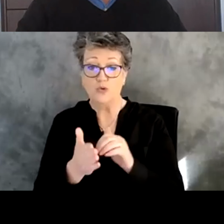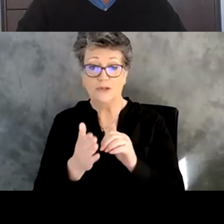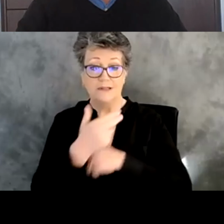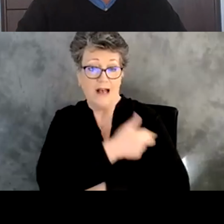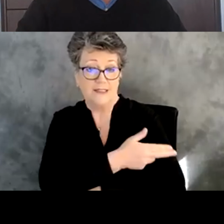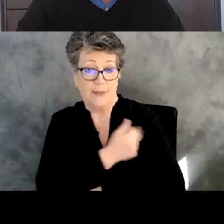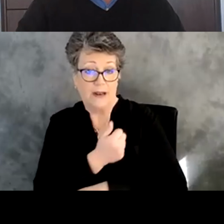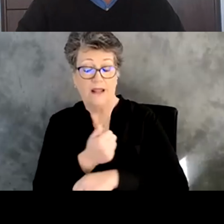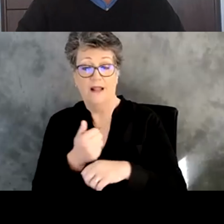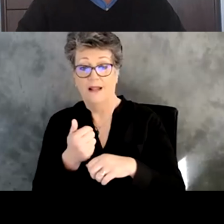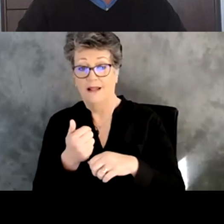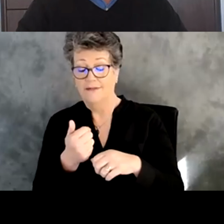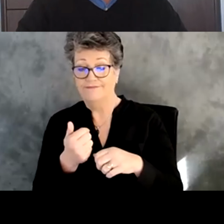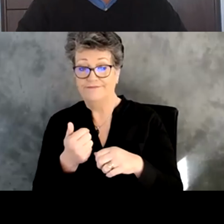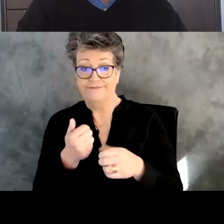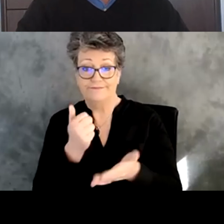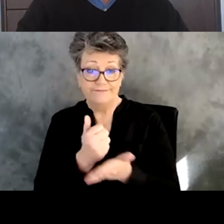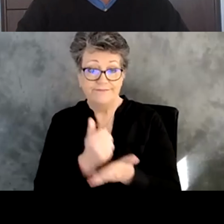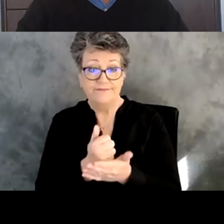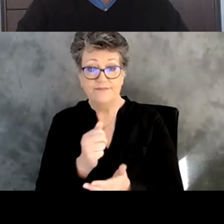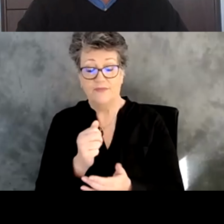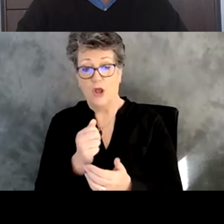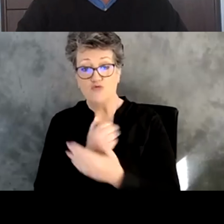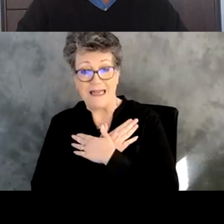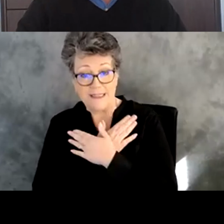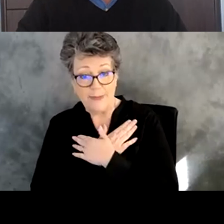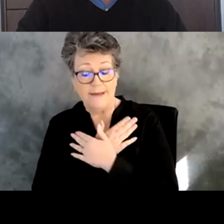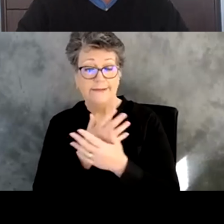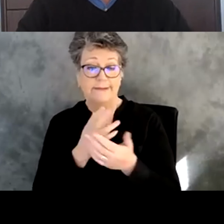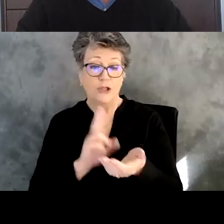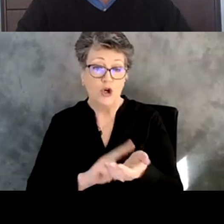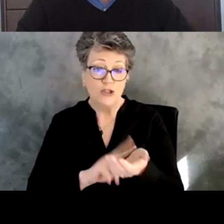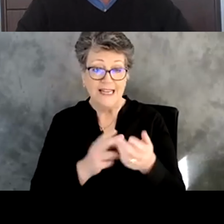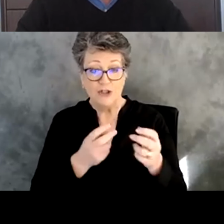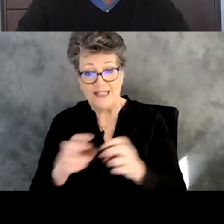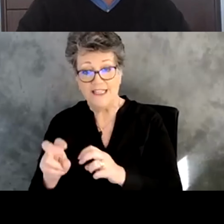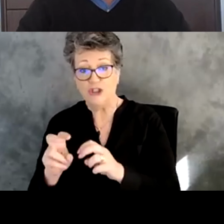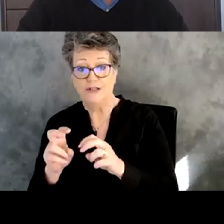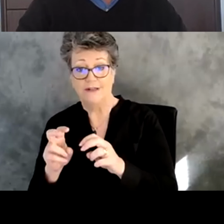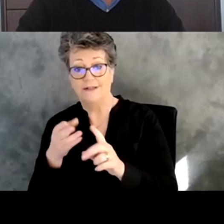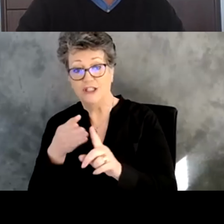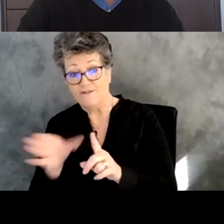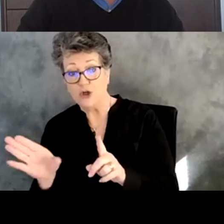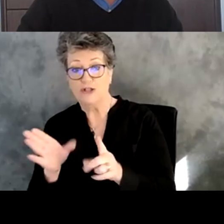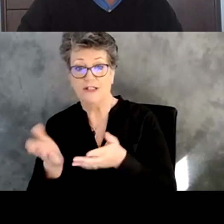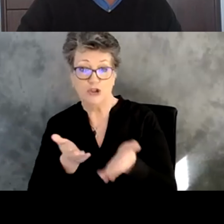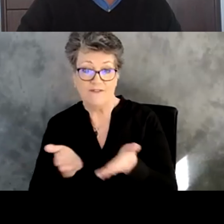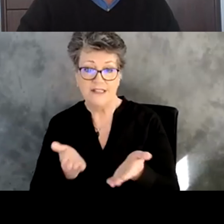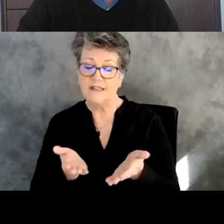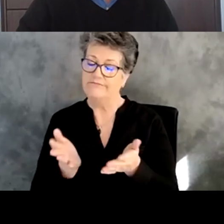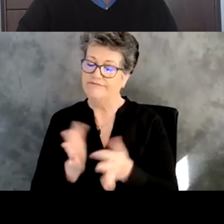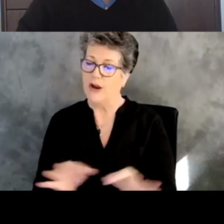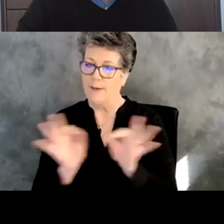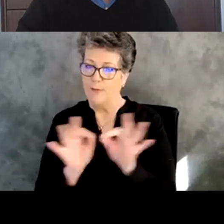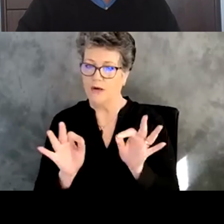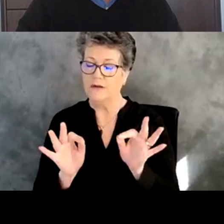post-hospitalization, respite, nursing facility transition, and diversion type services. These are all really incredibly important and come up